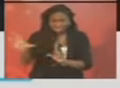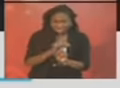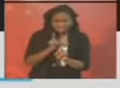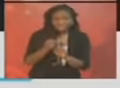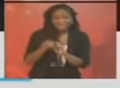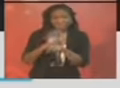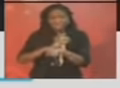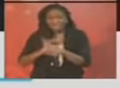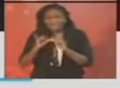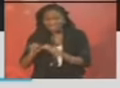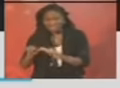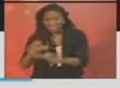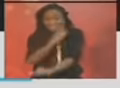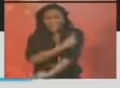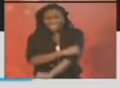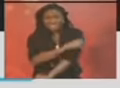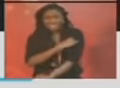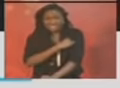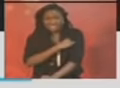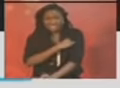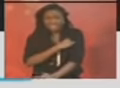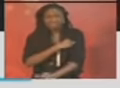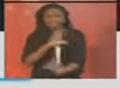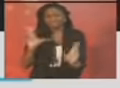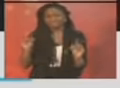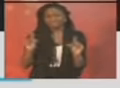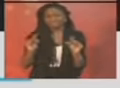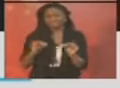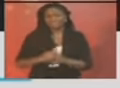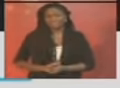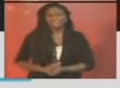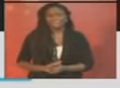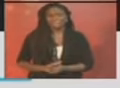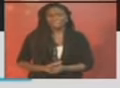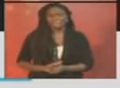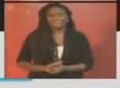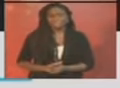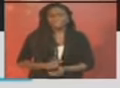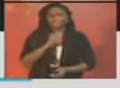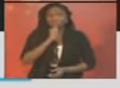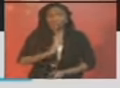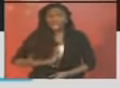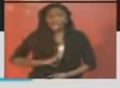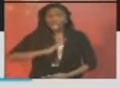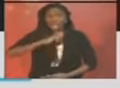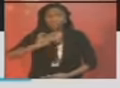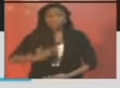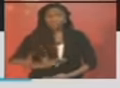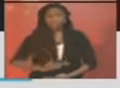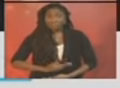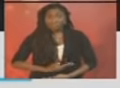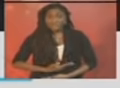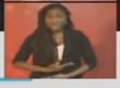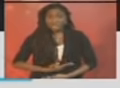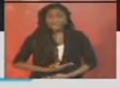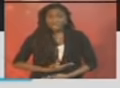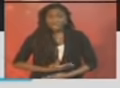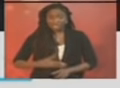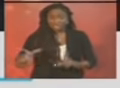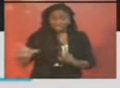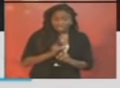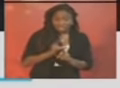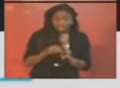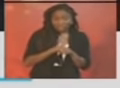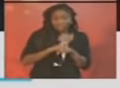to be hospitalized as a result. There have been no pregnant women with COVID-19 in Tobago to